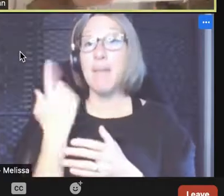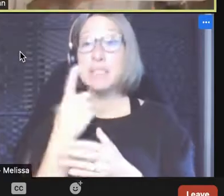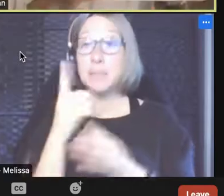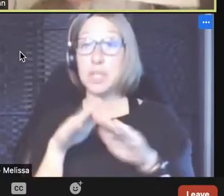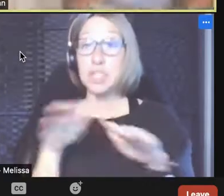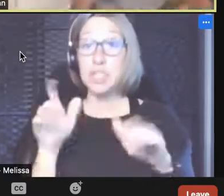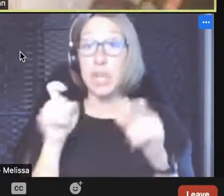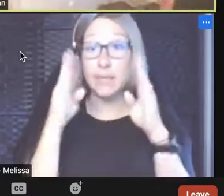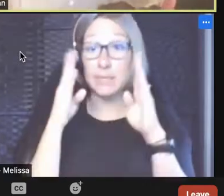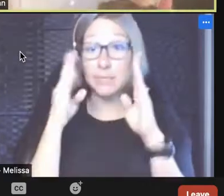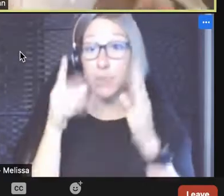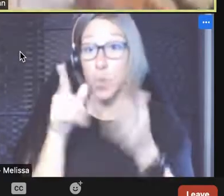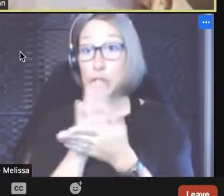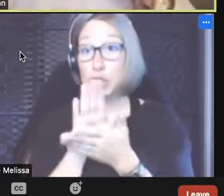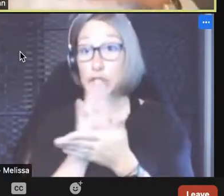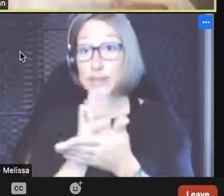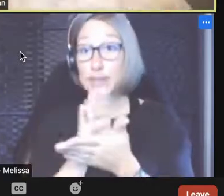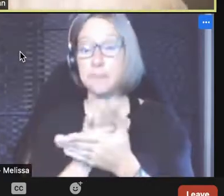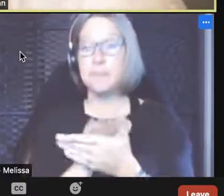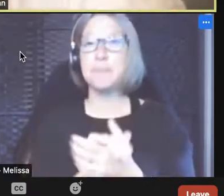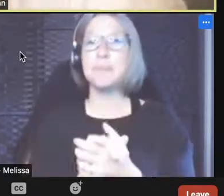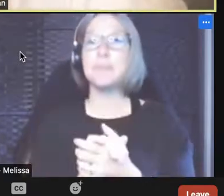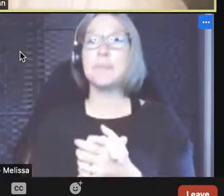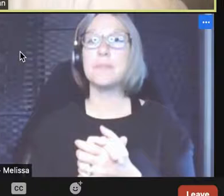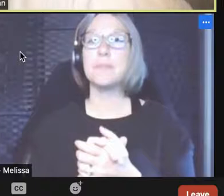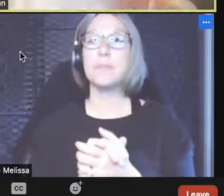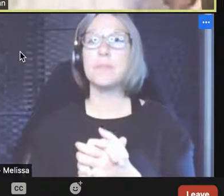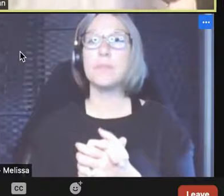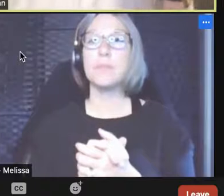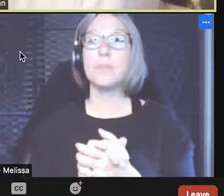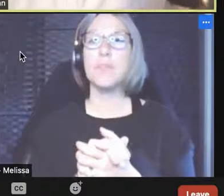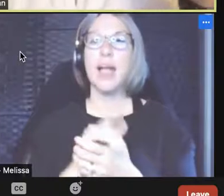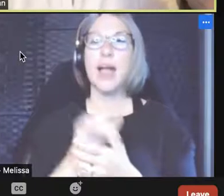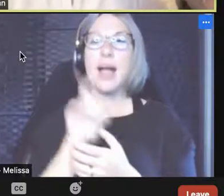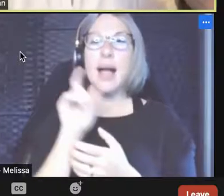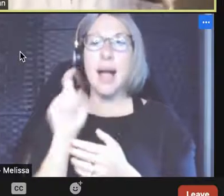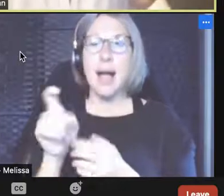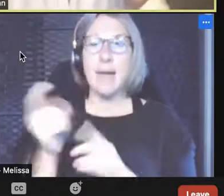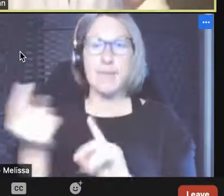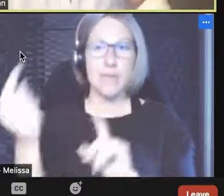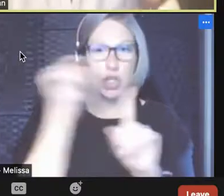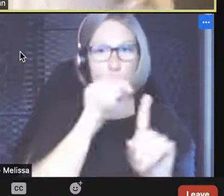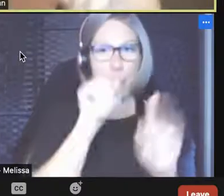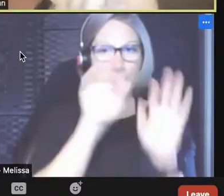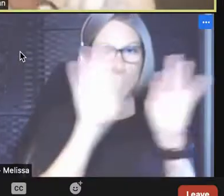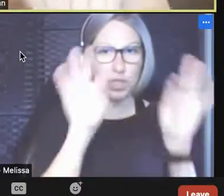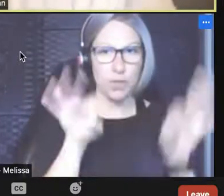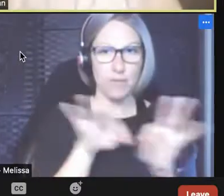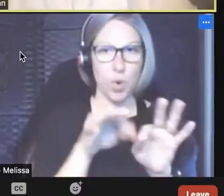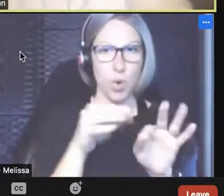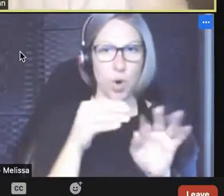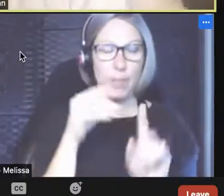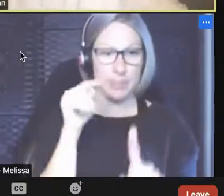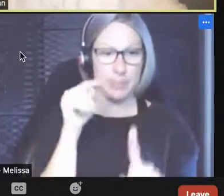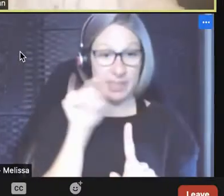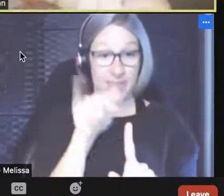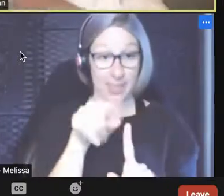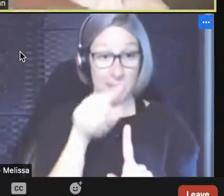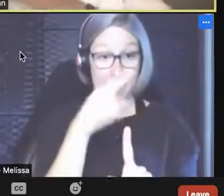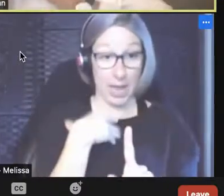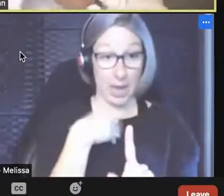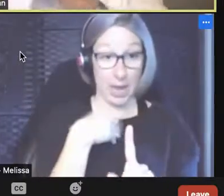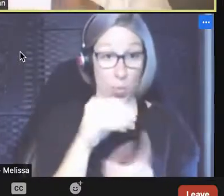nice worksheet here. And I have to ask myself, I have to go back to that form and say, is that nice black and